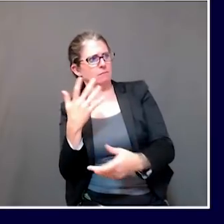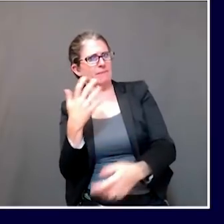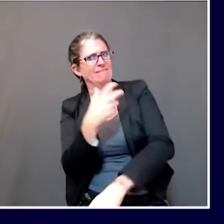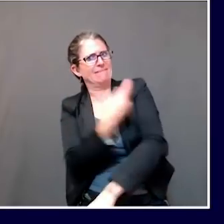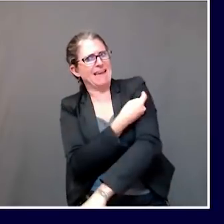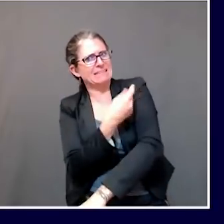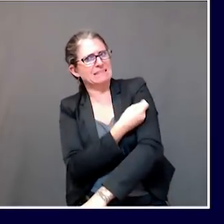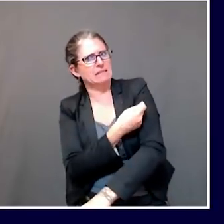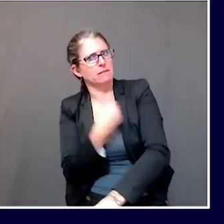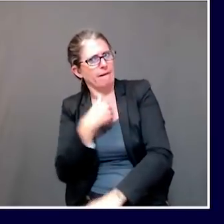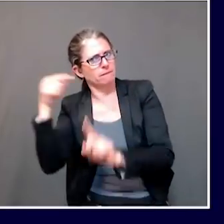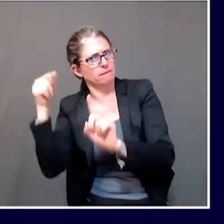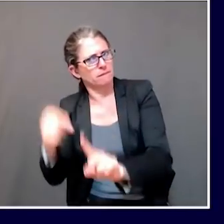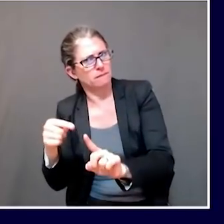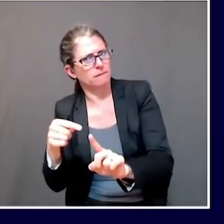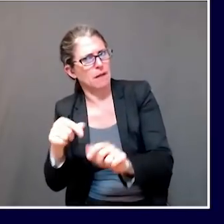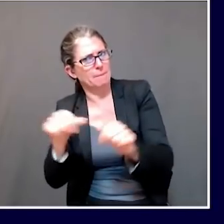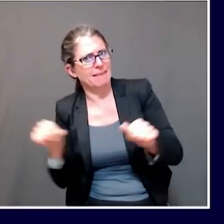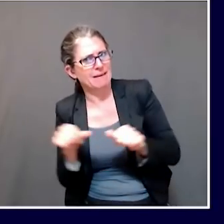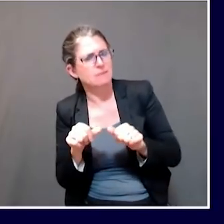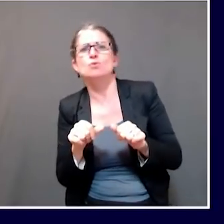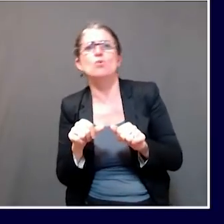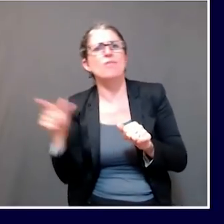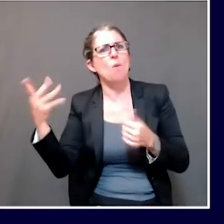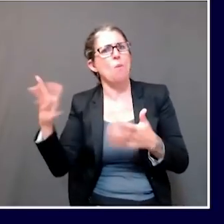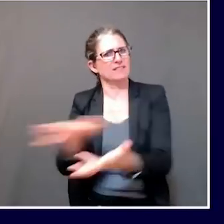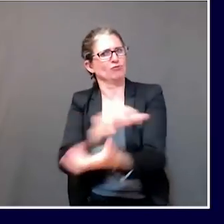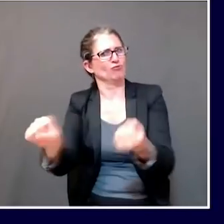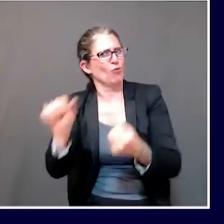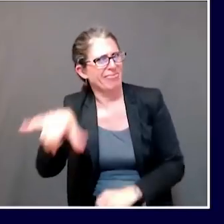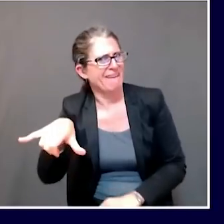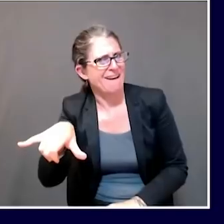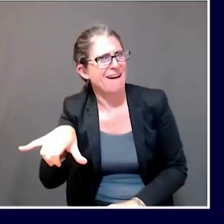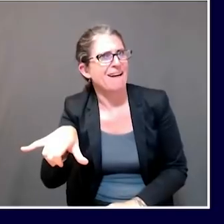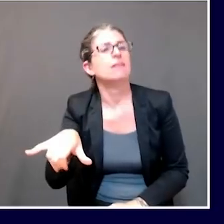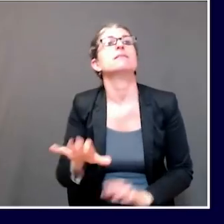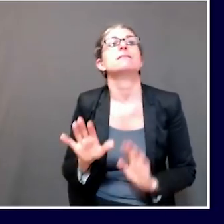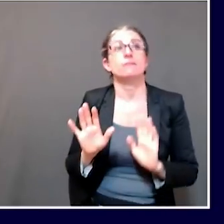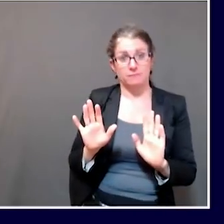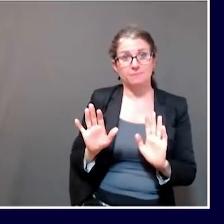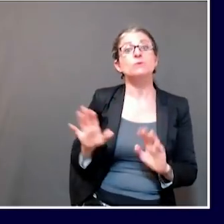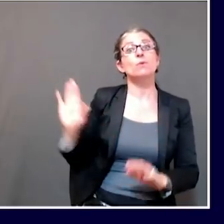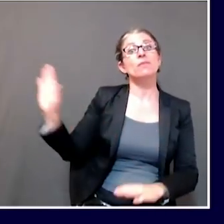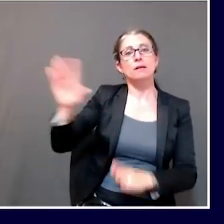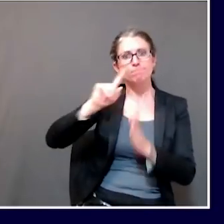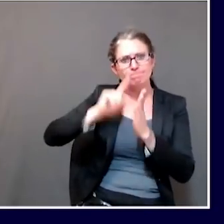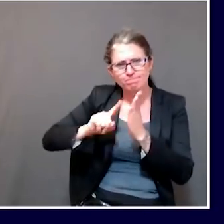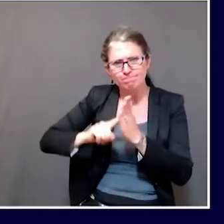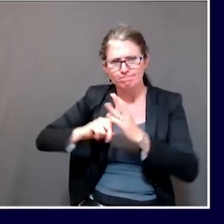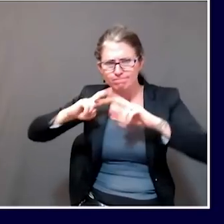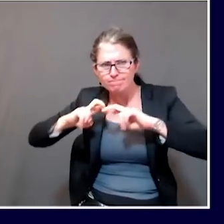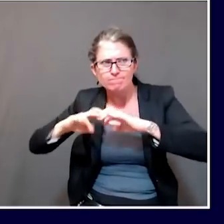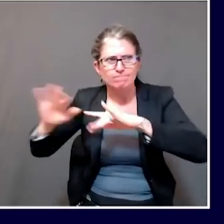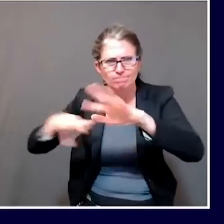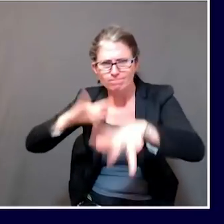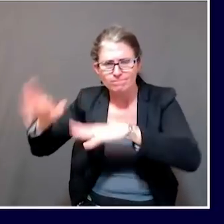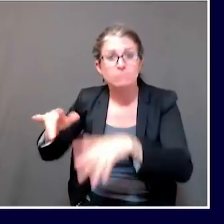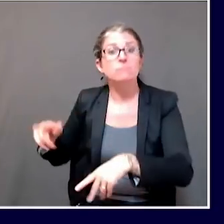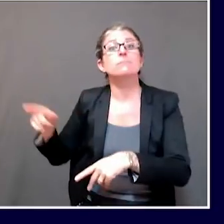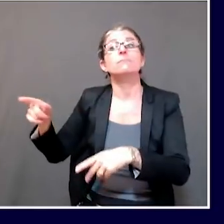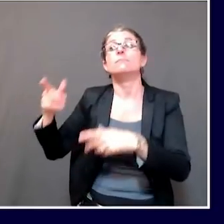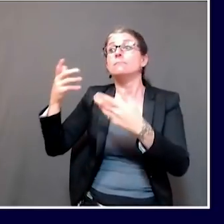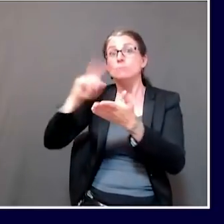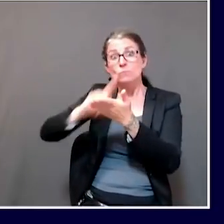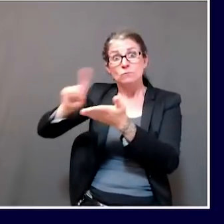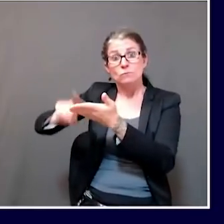that science in a way that I hope will ultimately instill confidence in whatever vaccines may be released. It's too